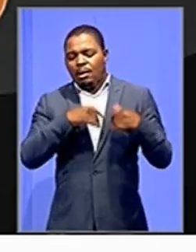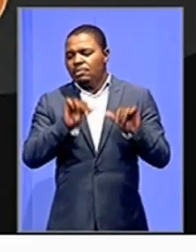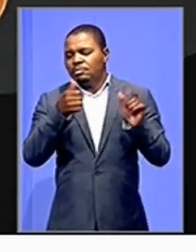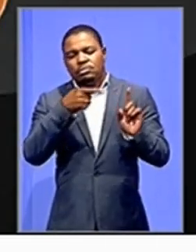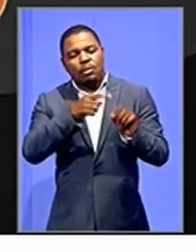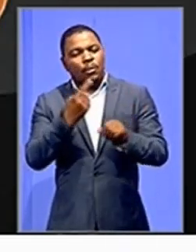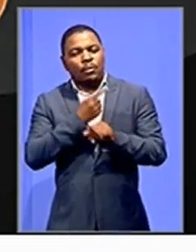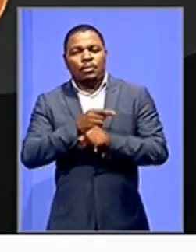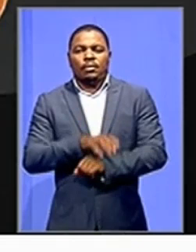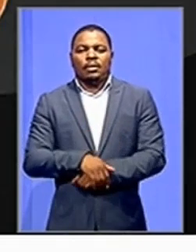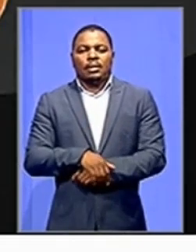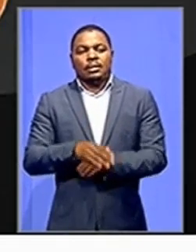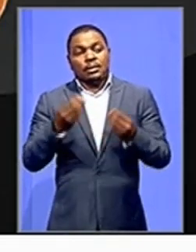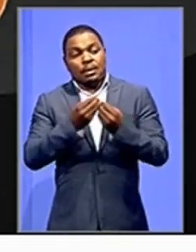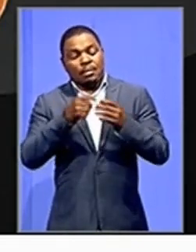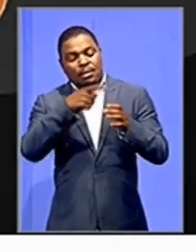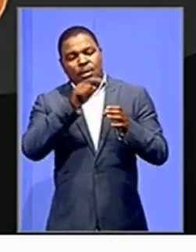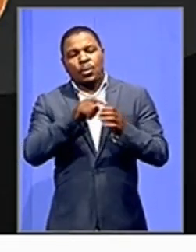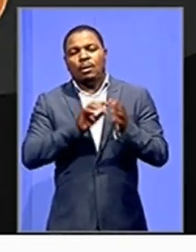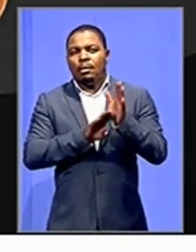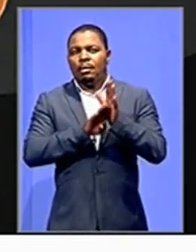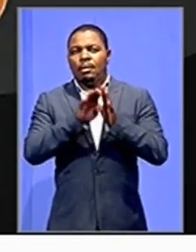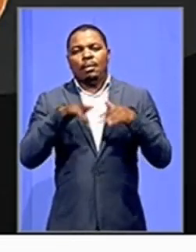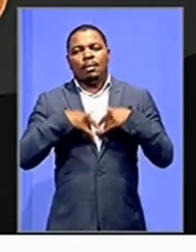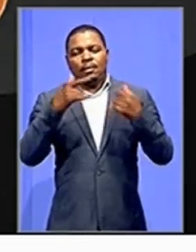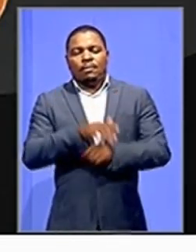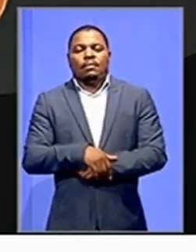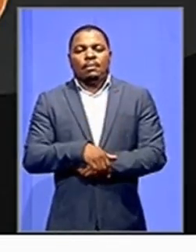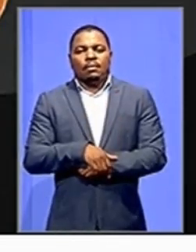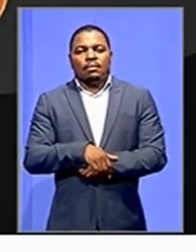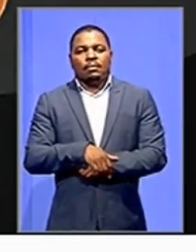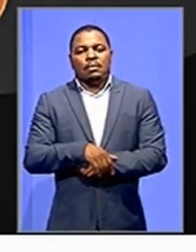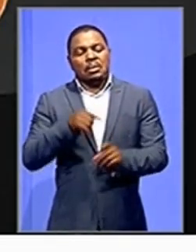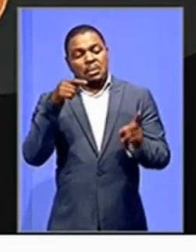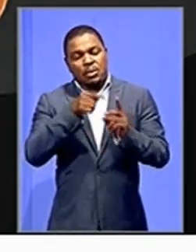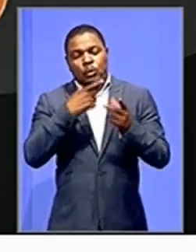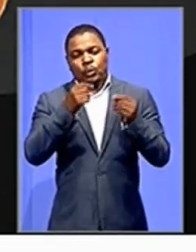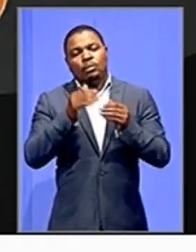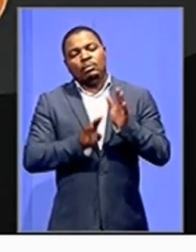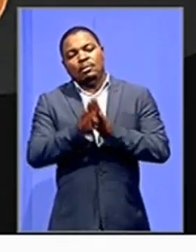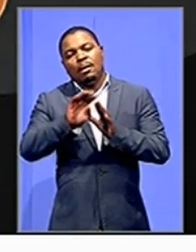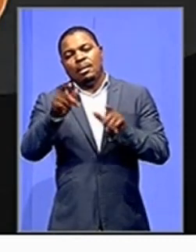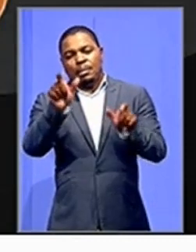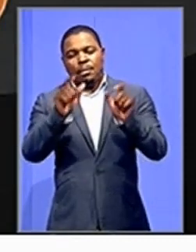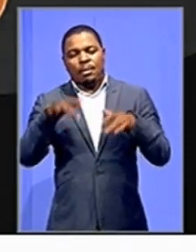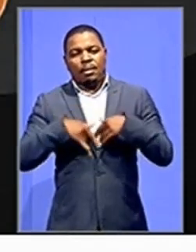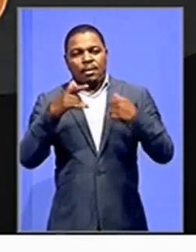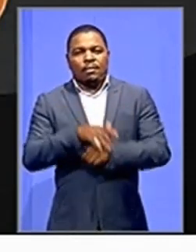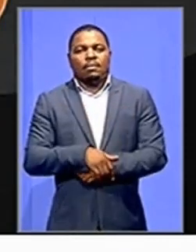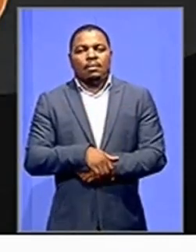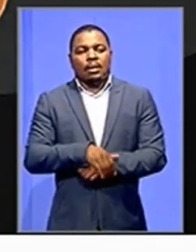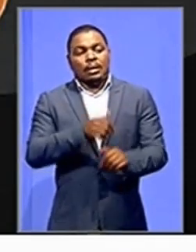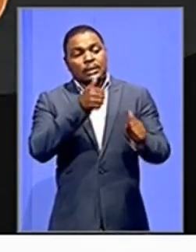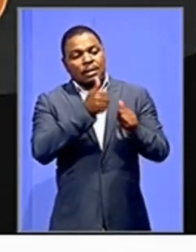good heart and it was something that would either improve your life or the life of somebody else, he would